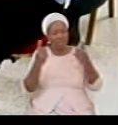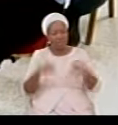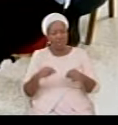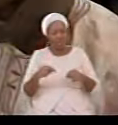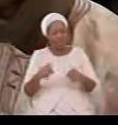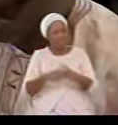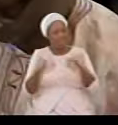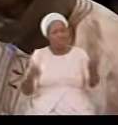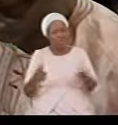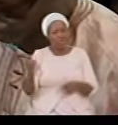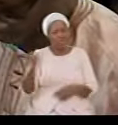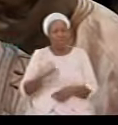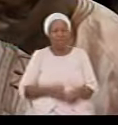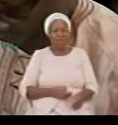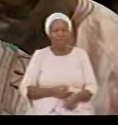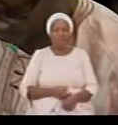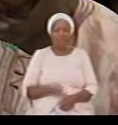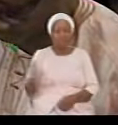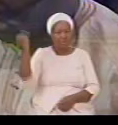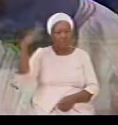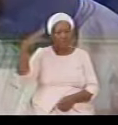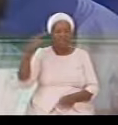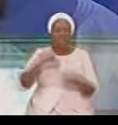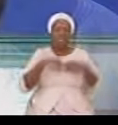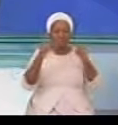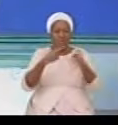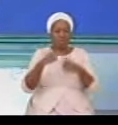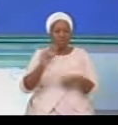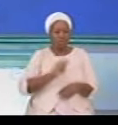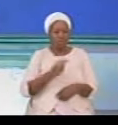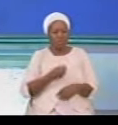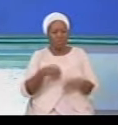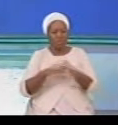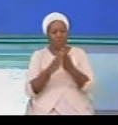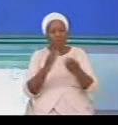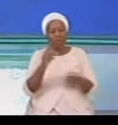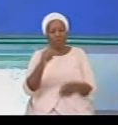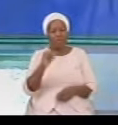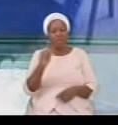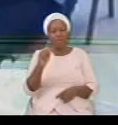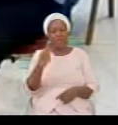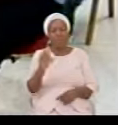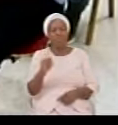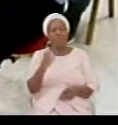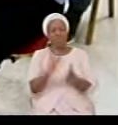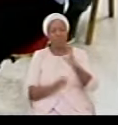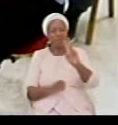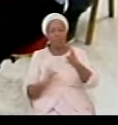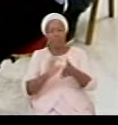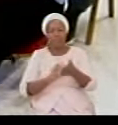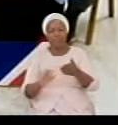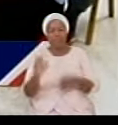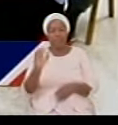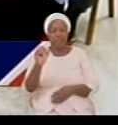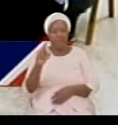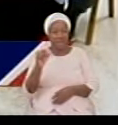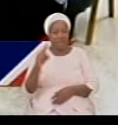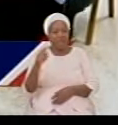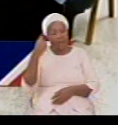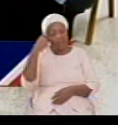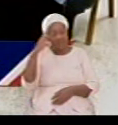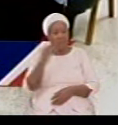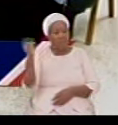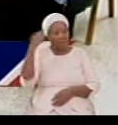Look at this, Titus chapter 2. I'm reading here from verse 11. For the grace